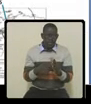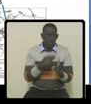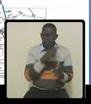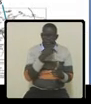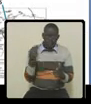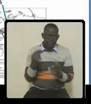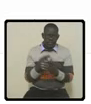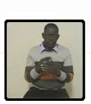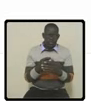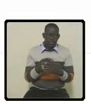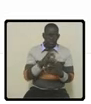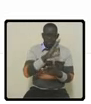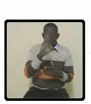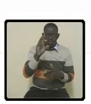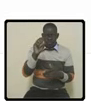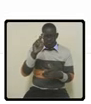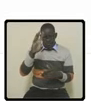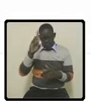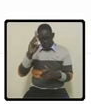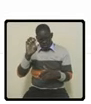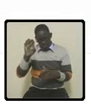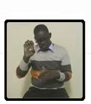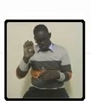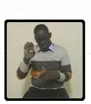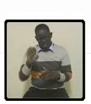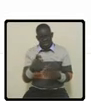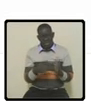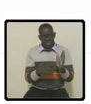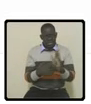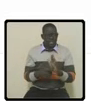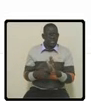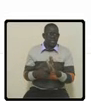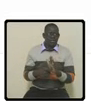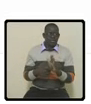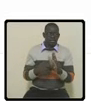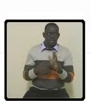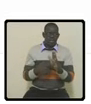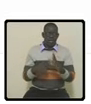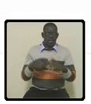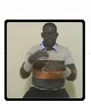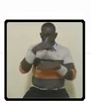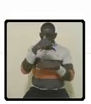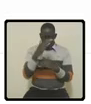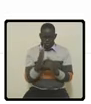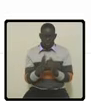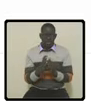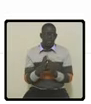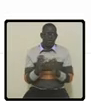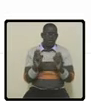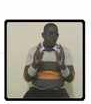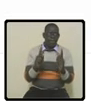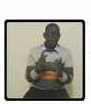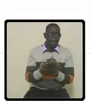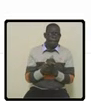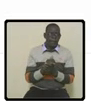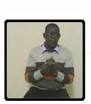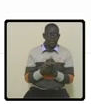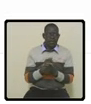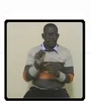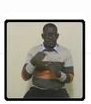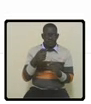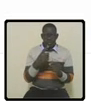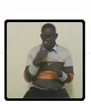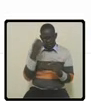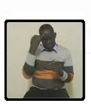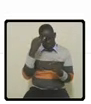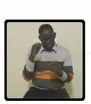mention, Stephen, that with folds we simply mean the way in which the layers of sedimentary rock are bent and are crumpled. Okay. So it actually gives